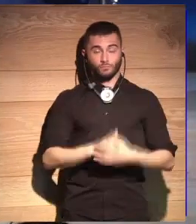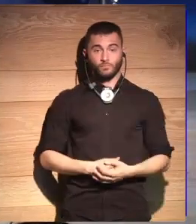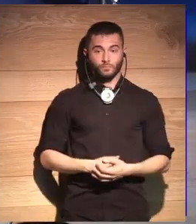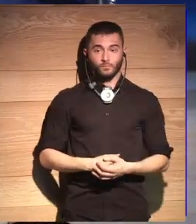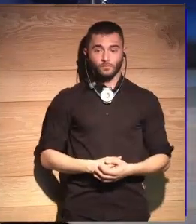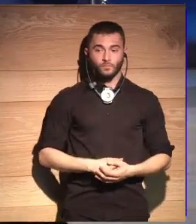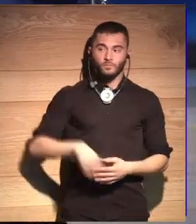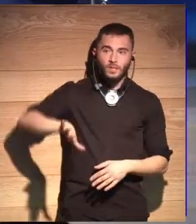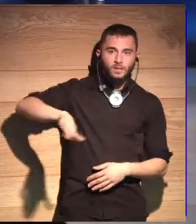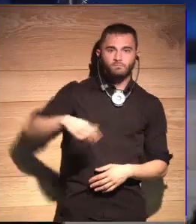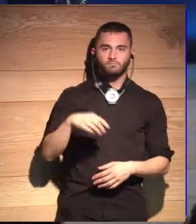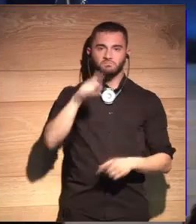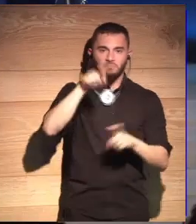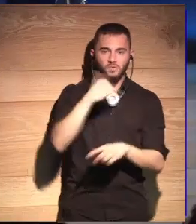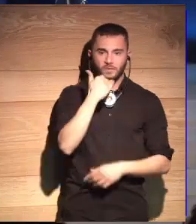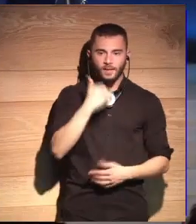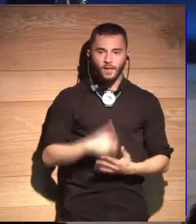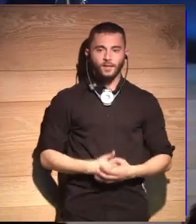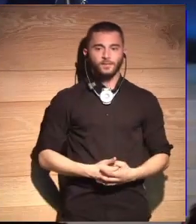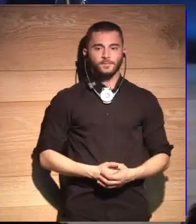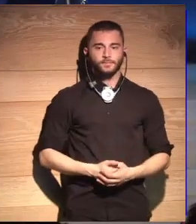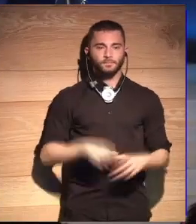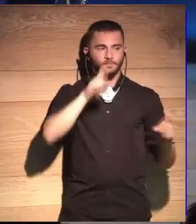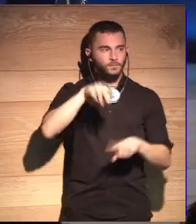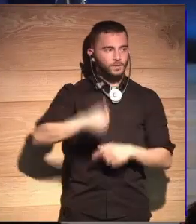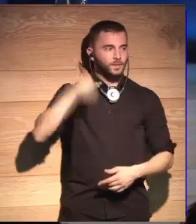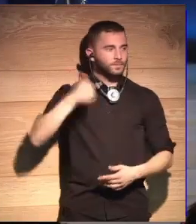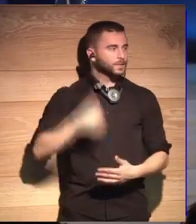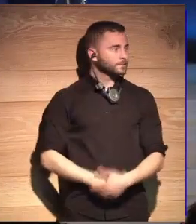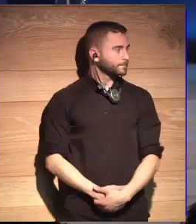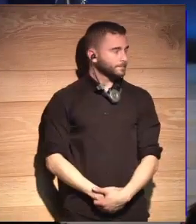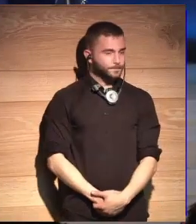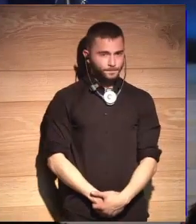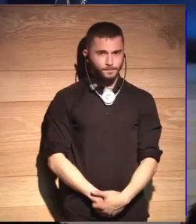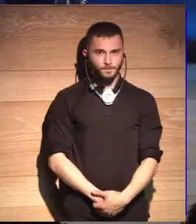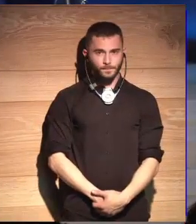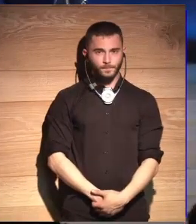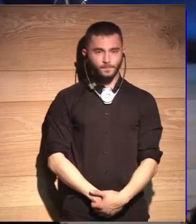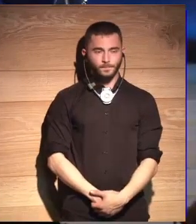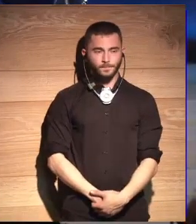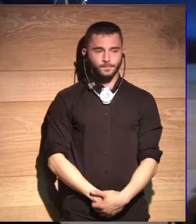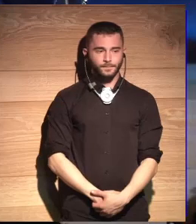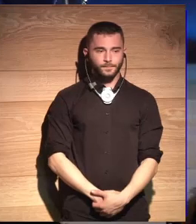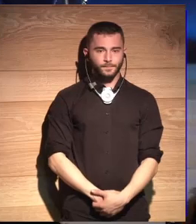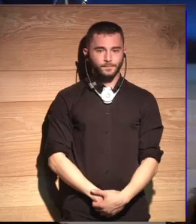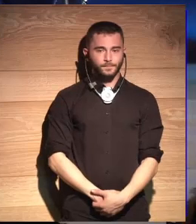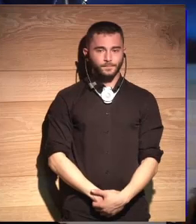I fully agree. I think there was a question here. No? Any more questions?